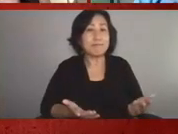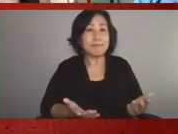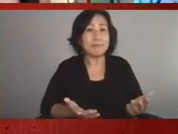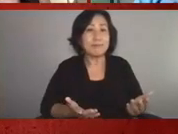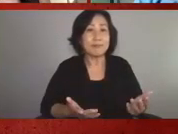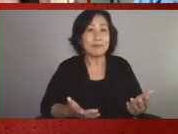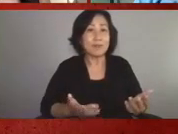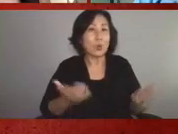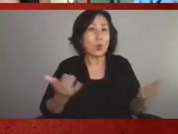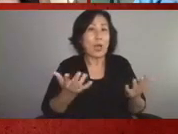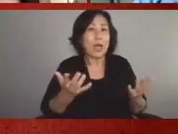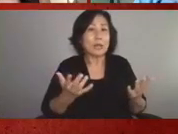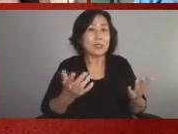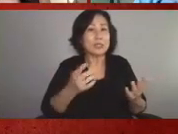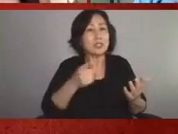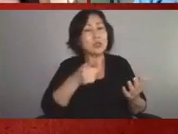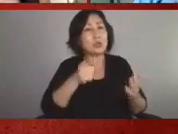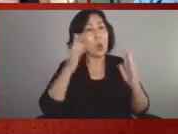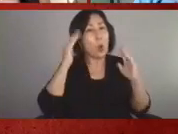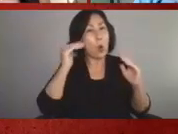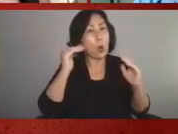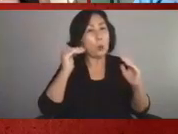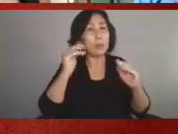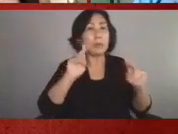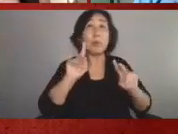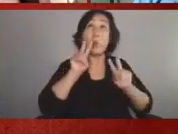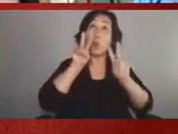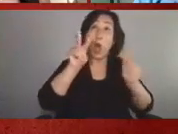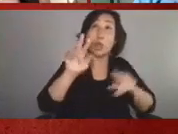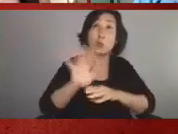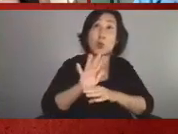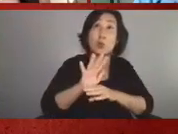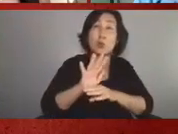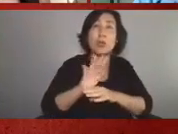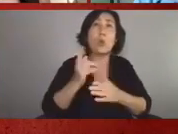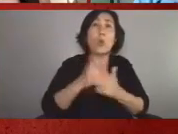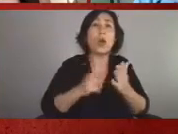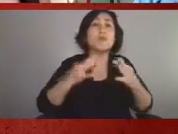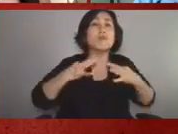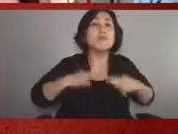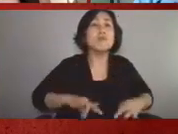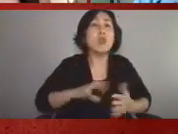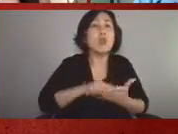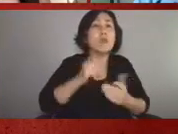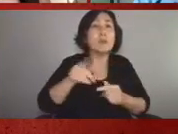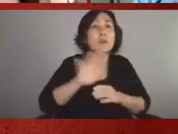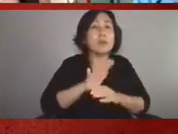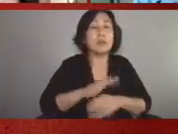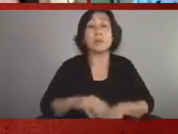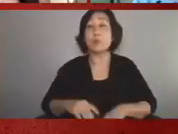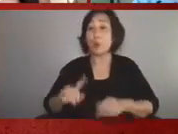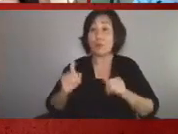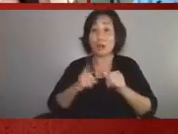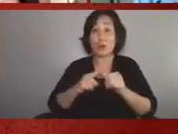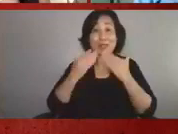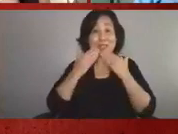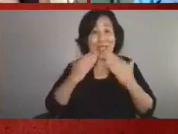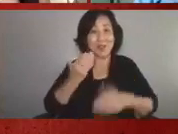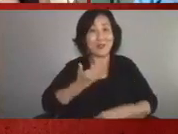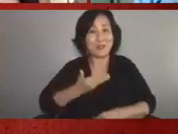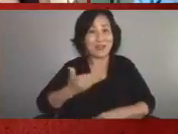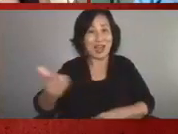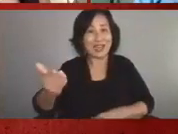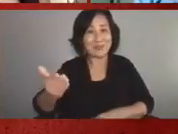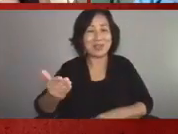What do you hope people take away from this experience, this film? Well, first of all, thank you for inviting